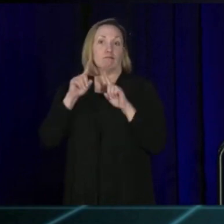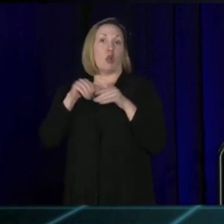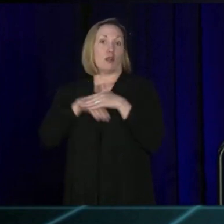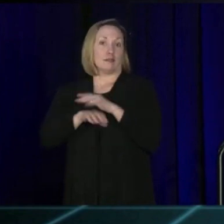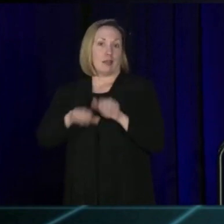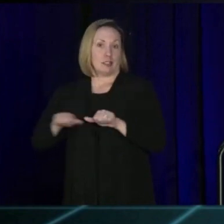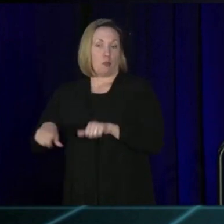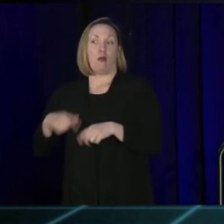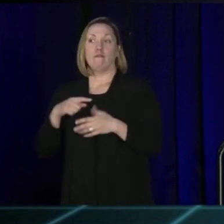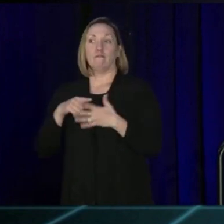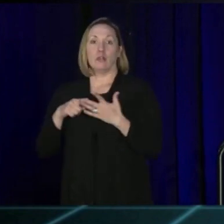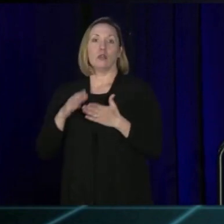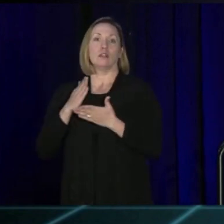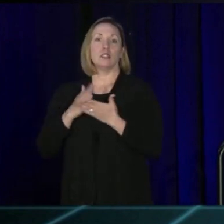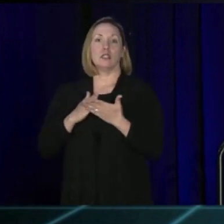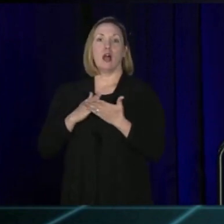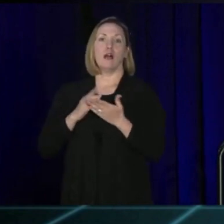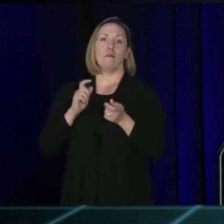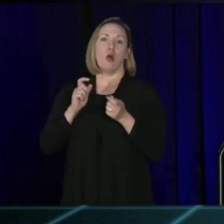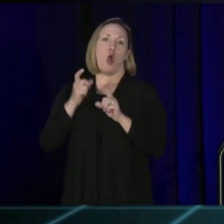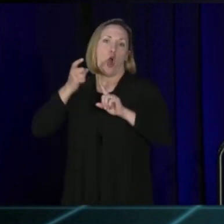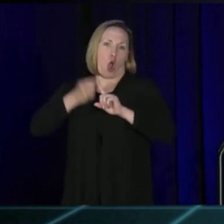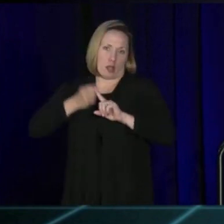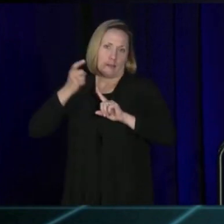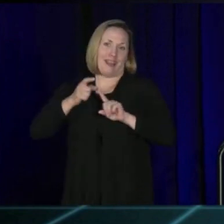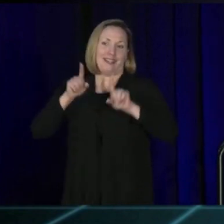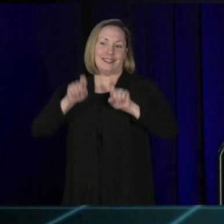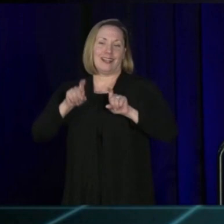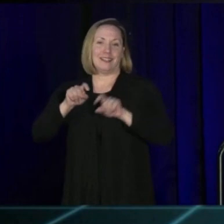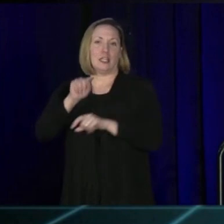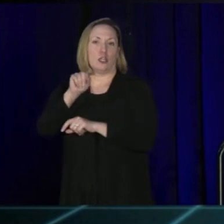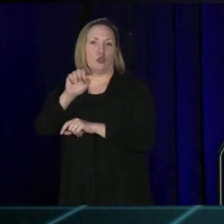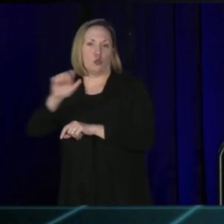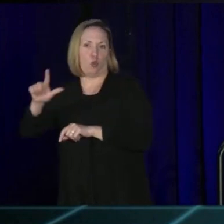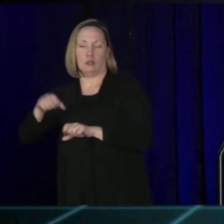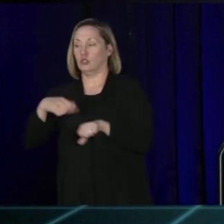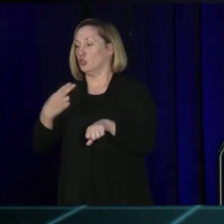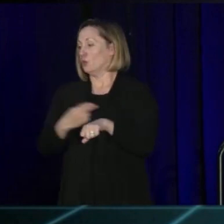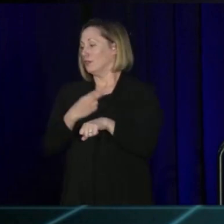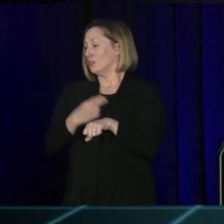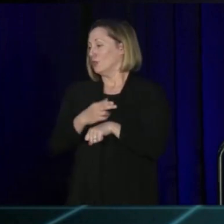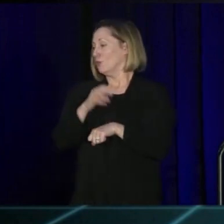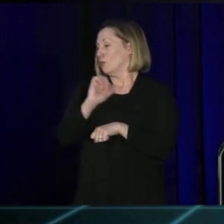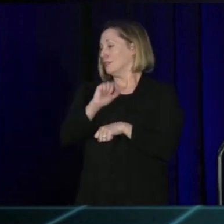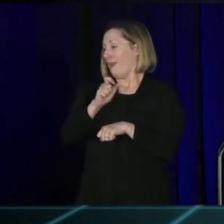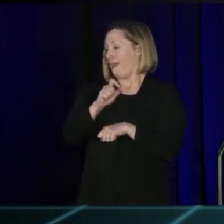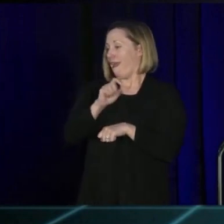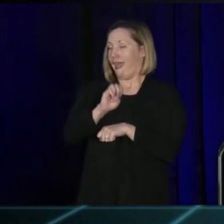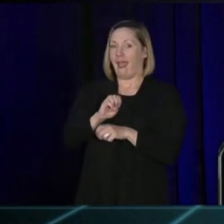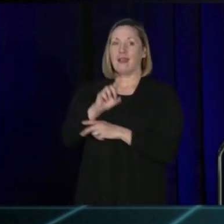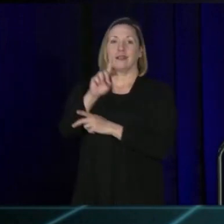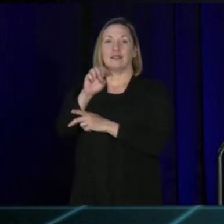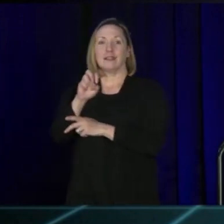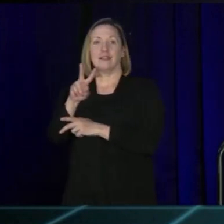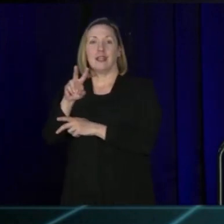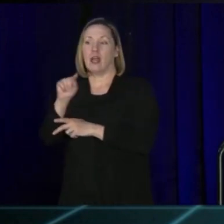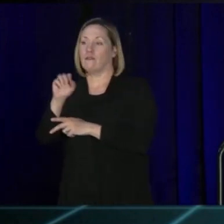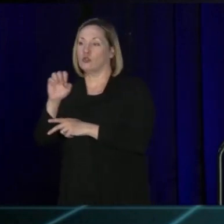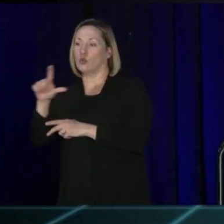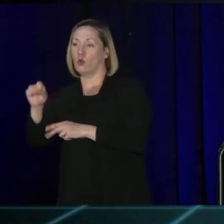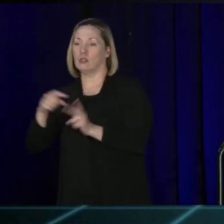few automated accessibility testing tools. We can use XDevTools. Lighthouse also has some